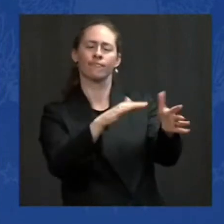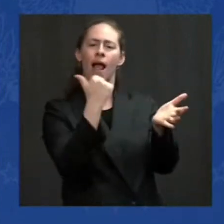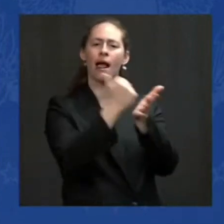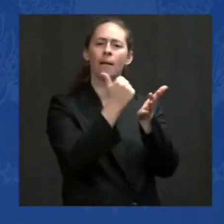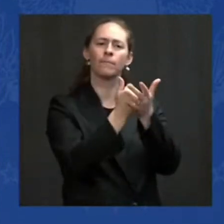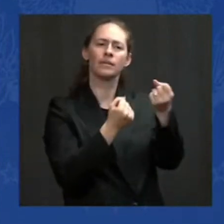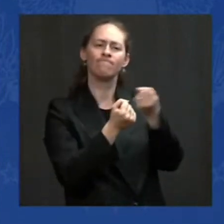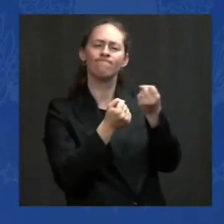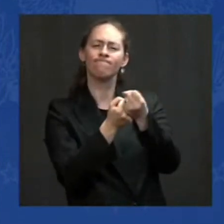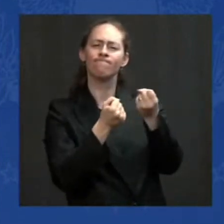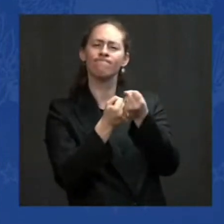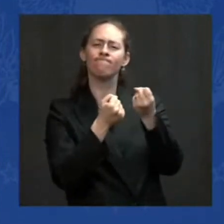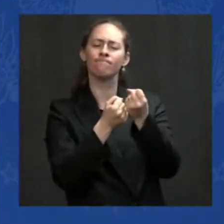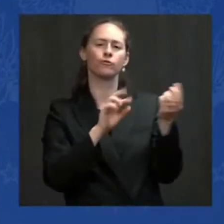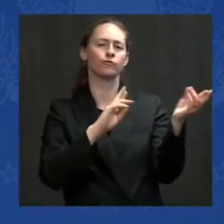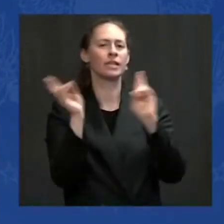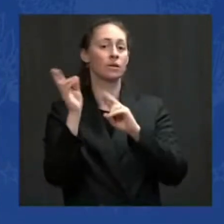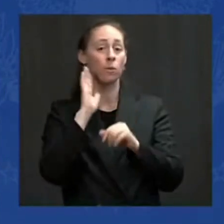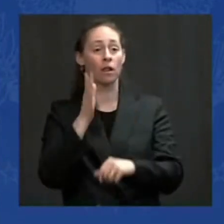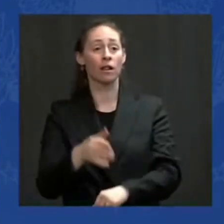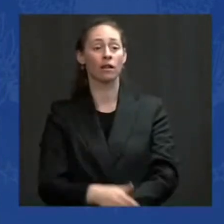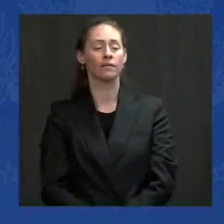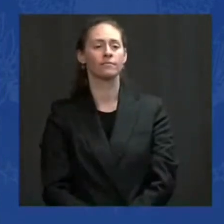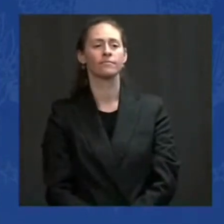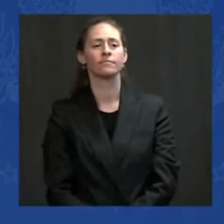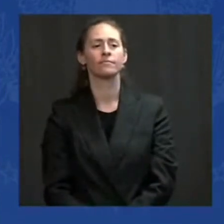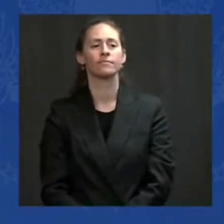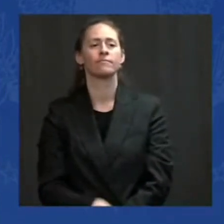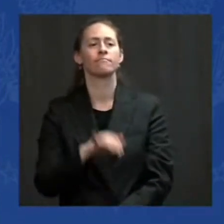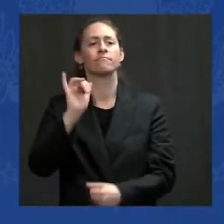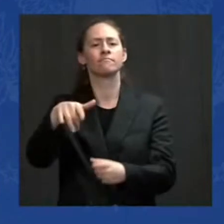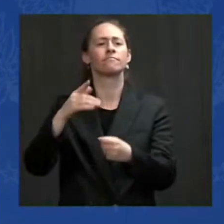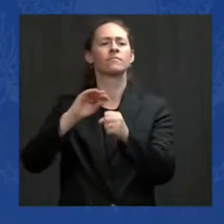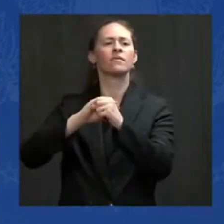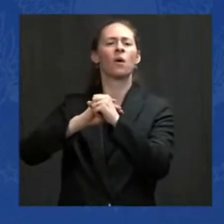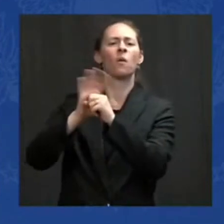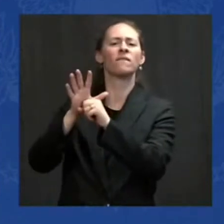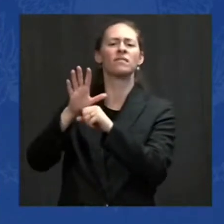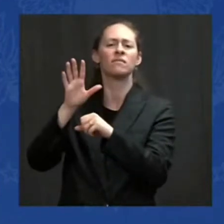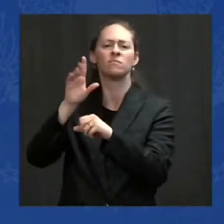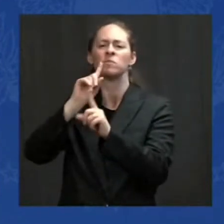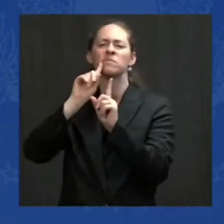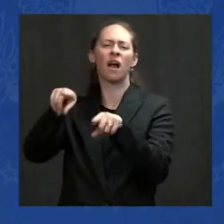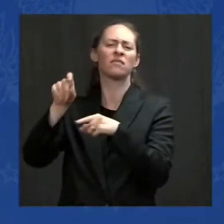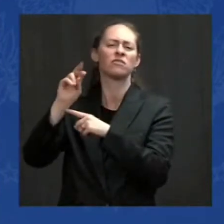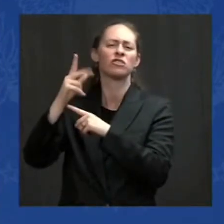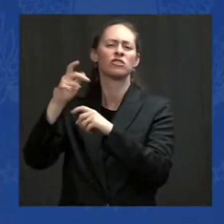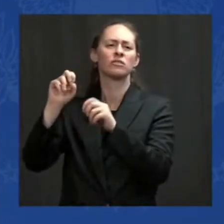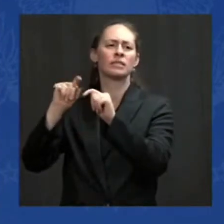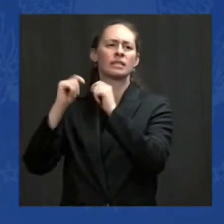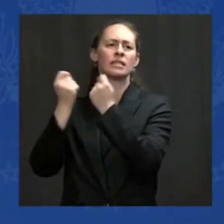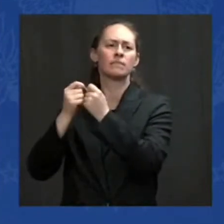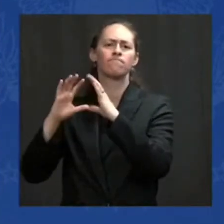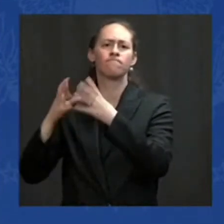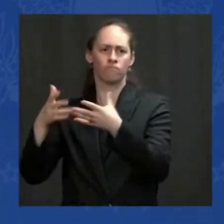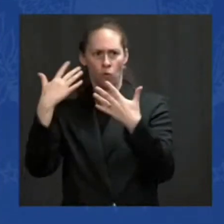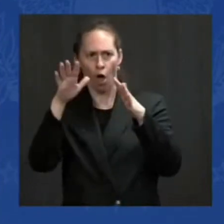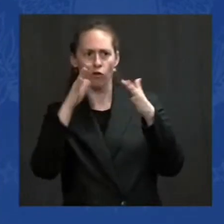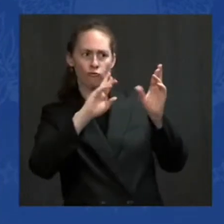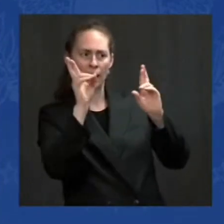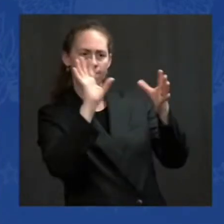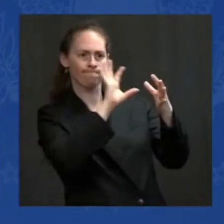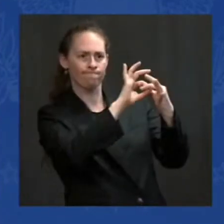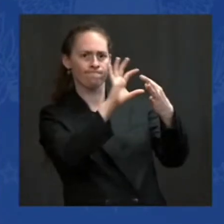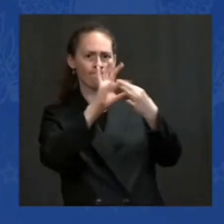COVID-19 surge response teams have begun working with several states to identify and support the state-specific or county-specific